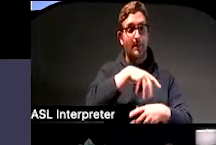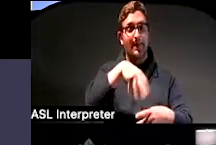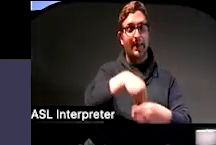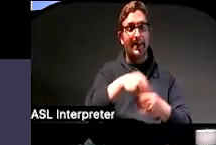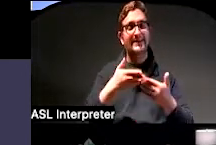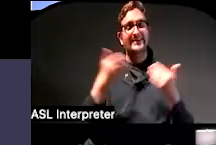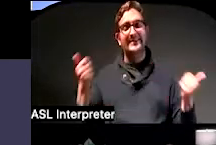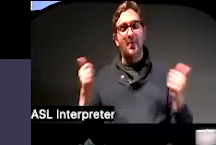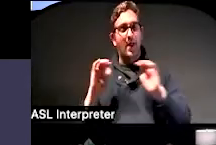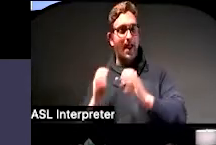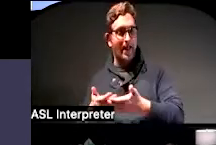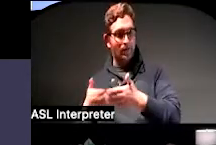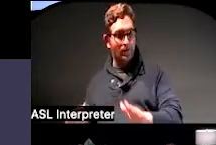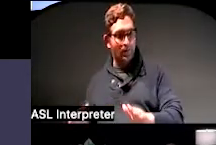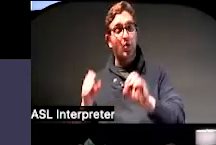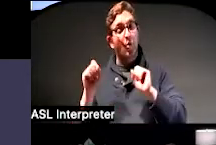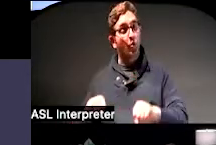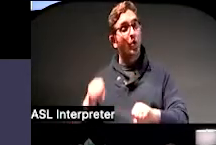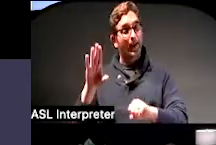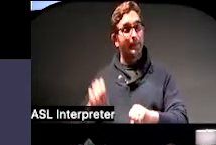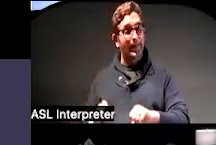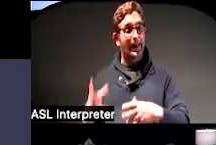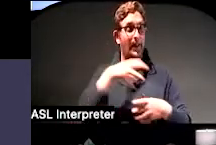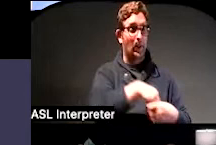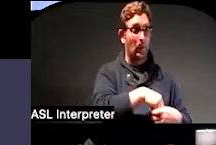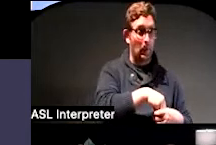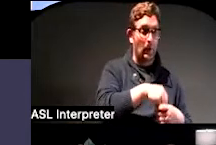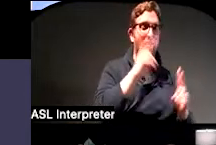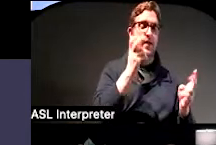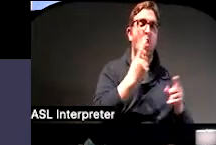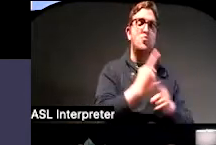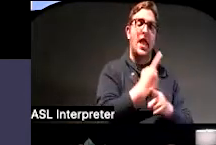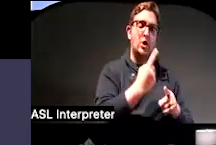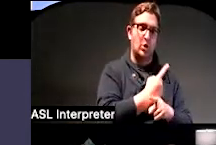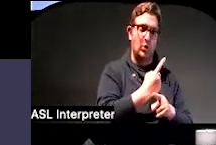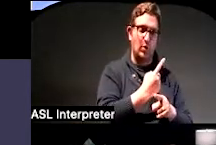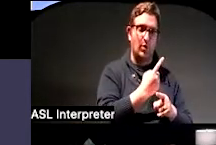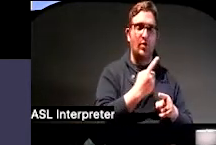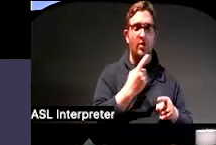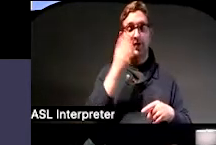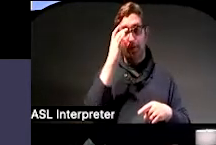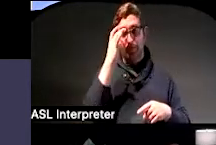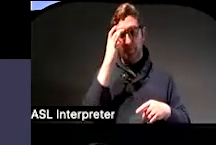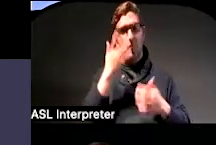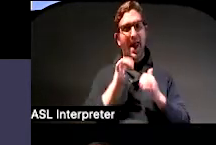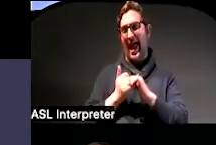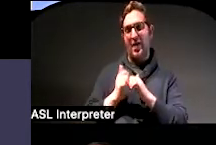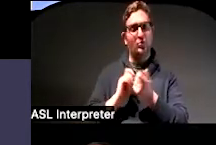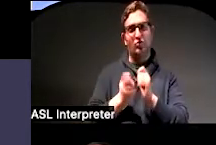separate classes that could be included to a greater degree. How do you change that?